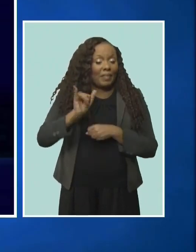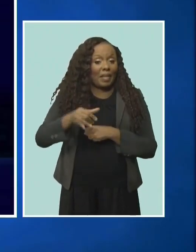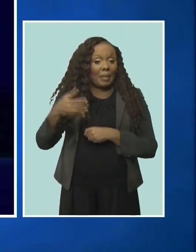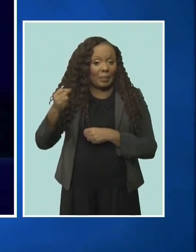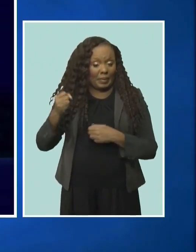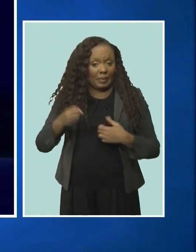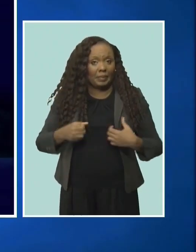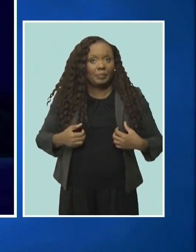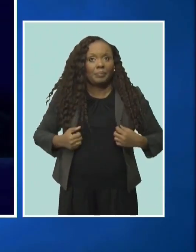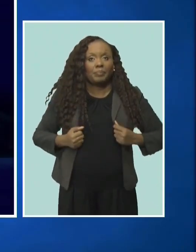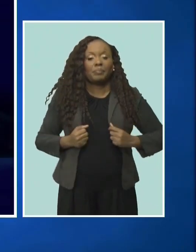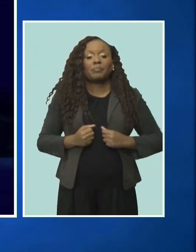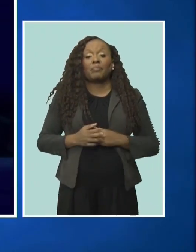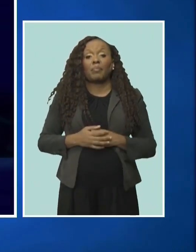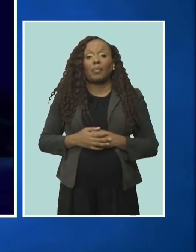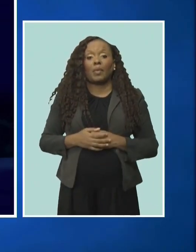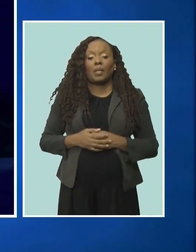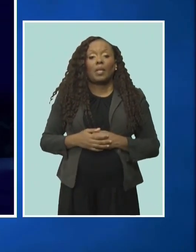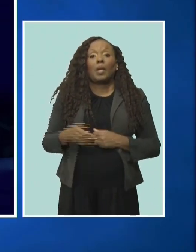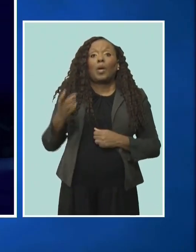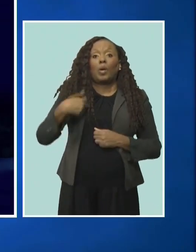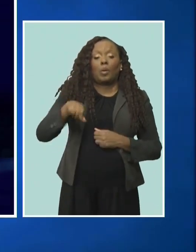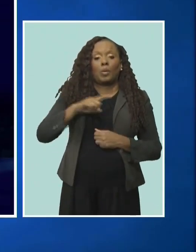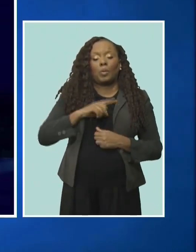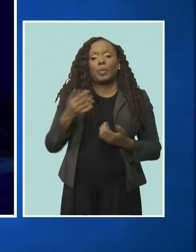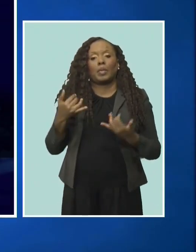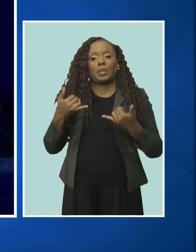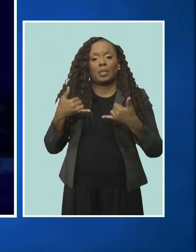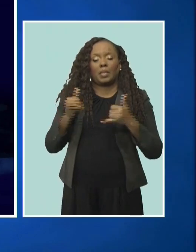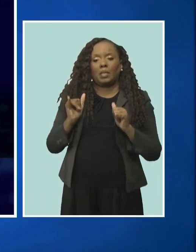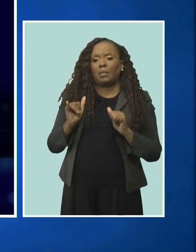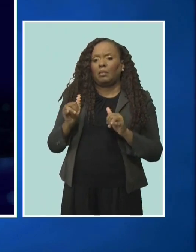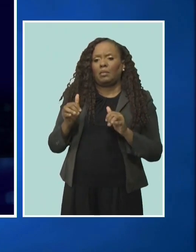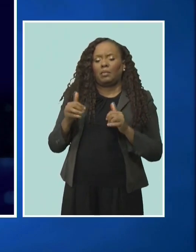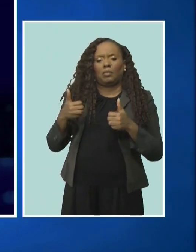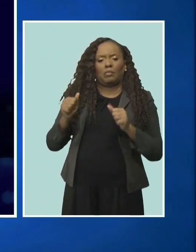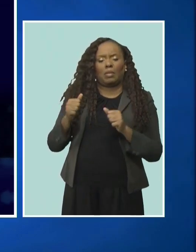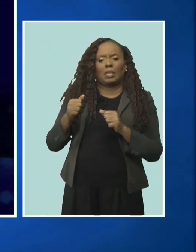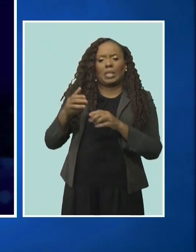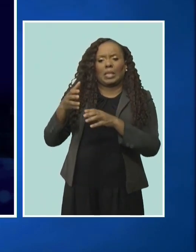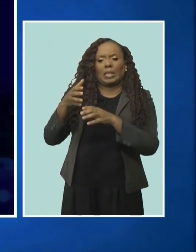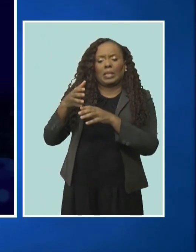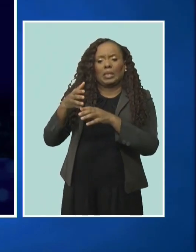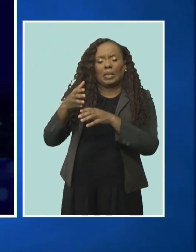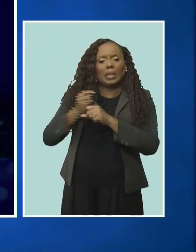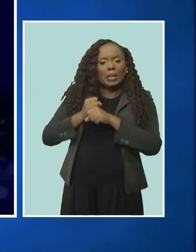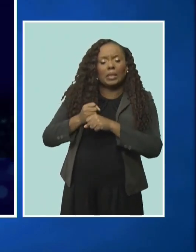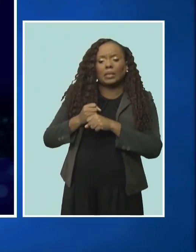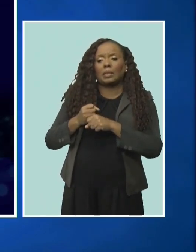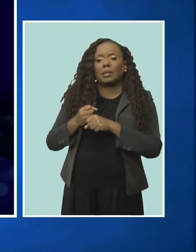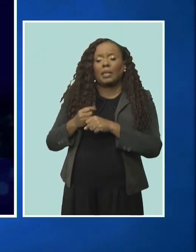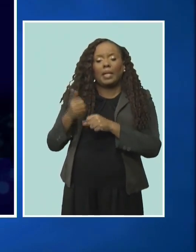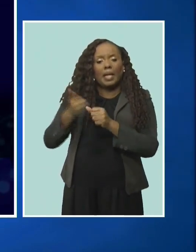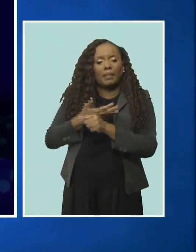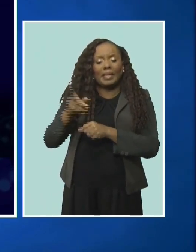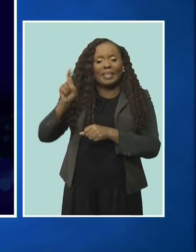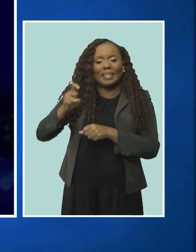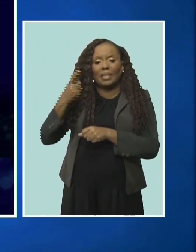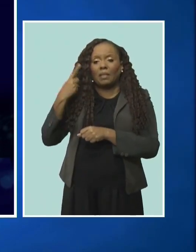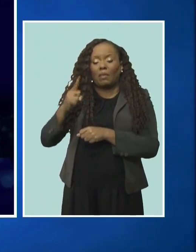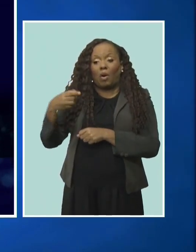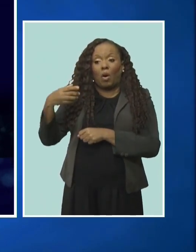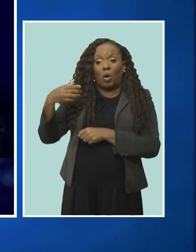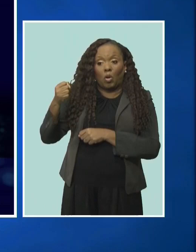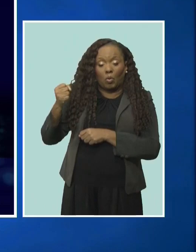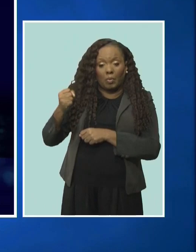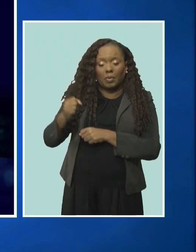originated with a lack of product from the global supply chain in 2024. And we're pleased to advise that is behind us now.